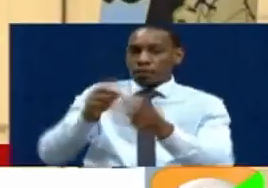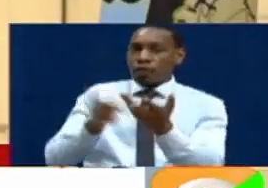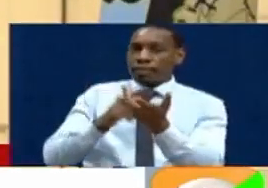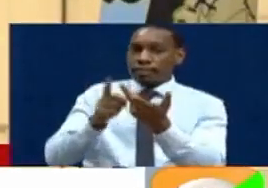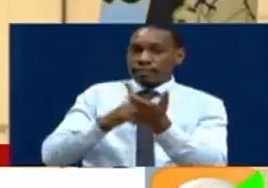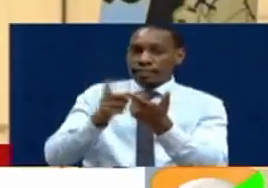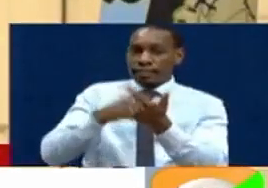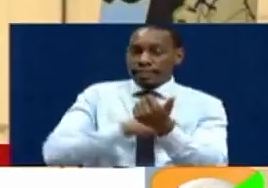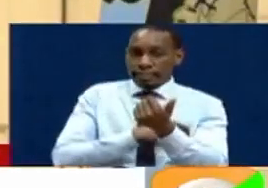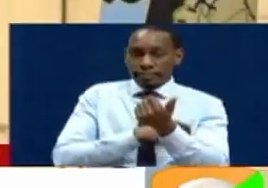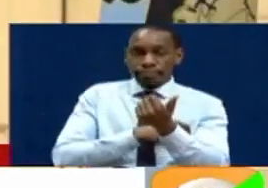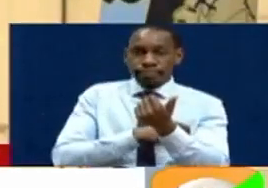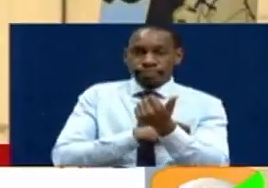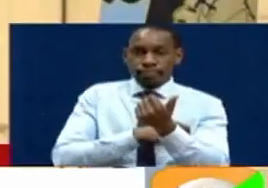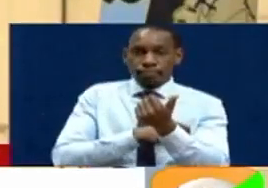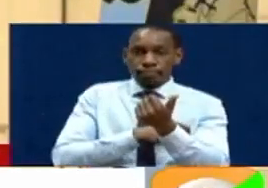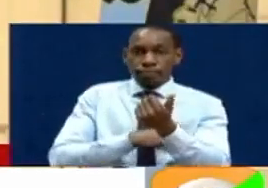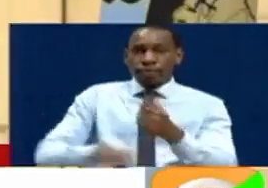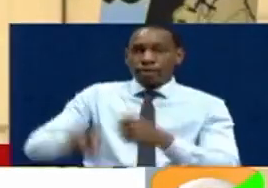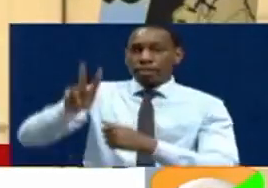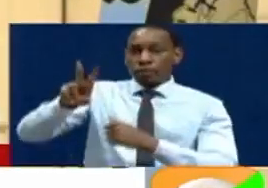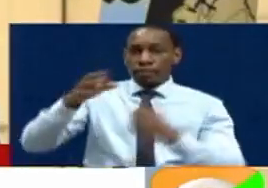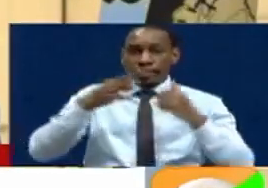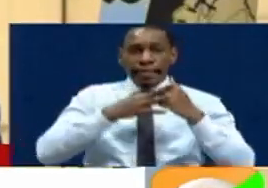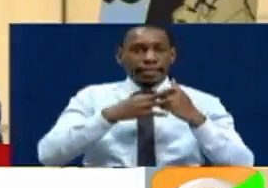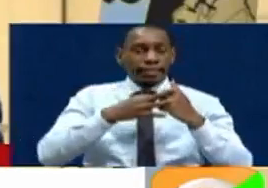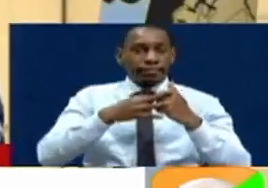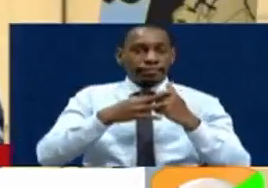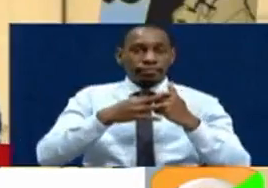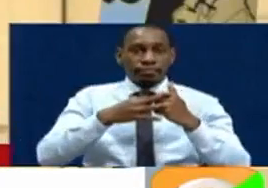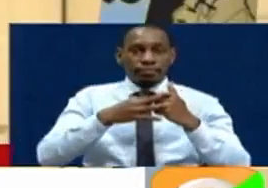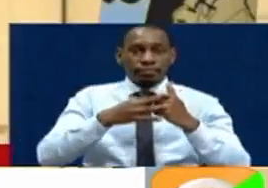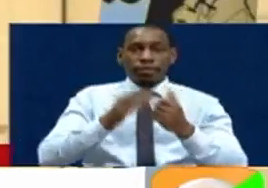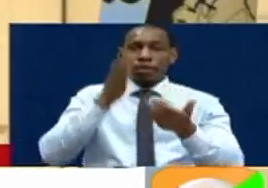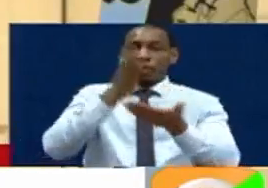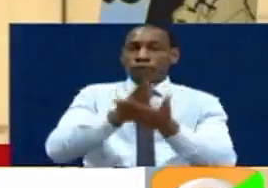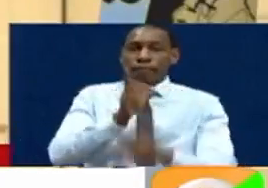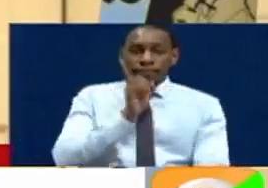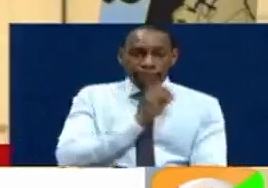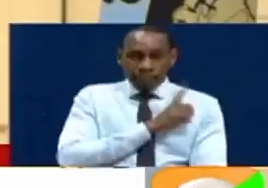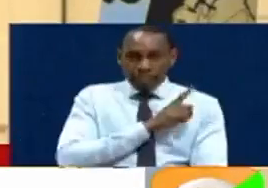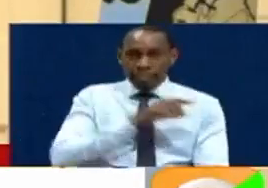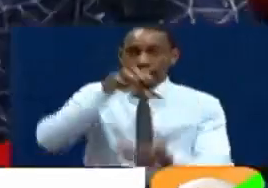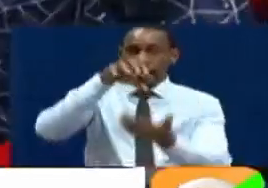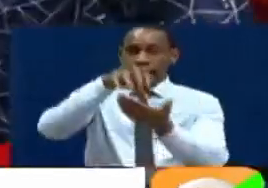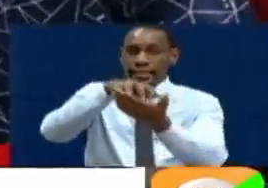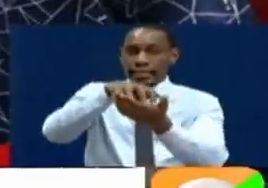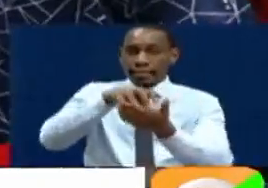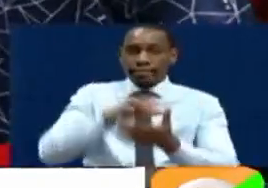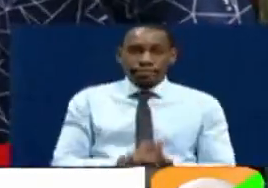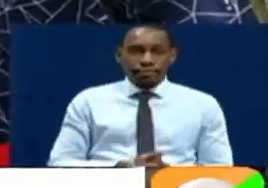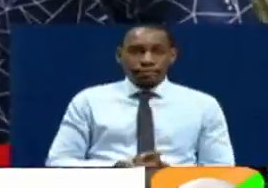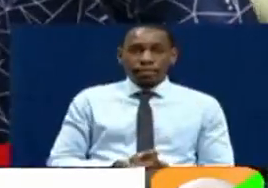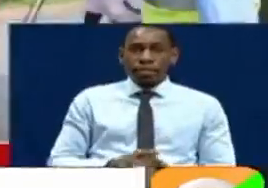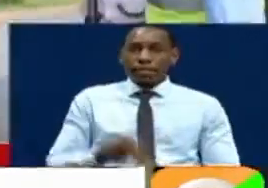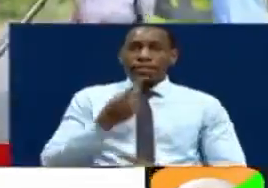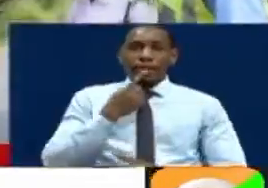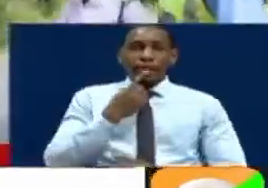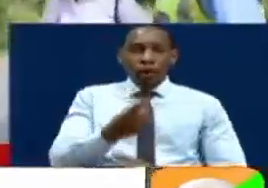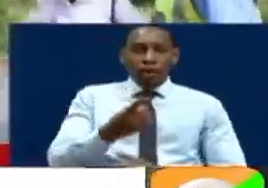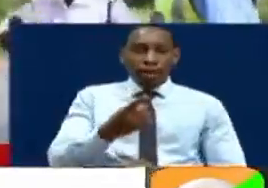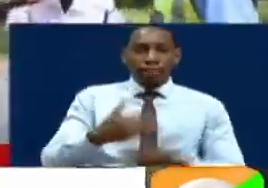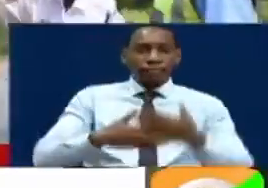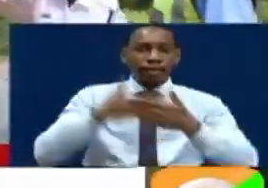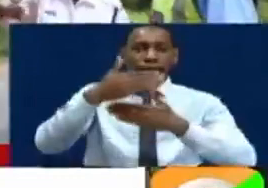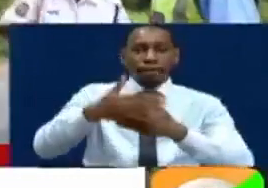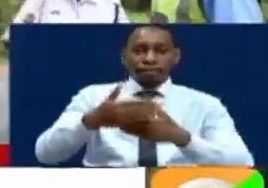tally to 28 confirmed cases. The curfew came in